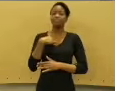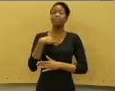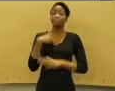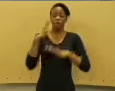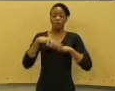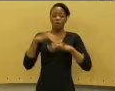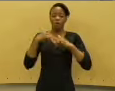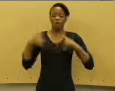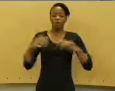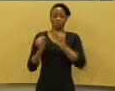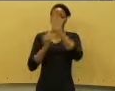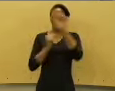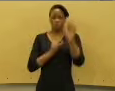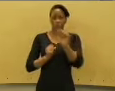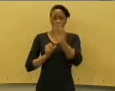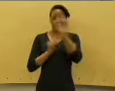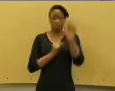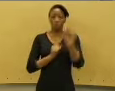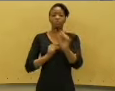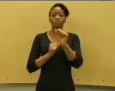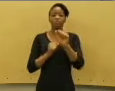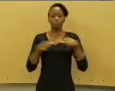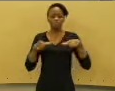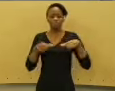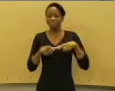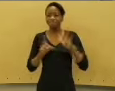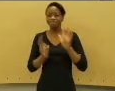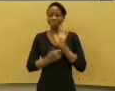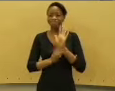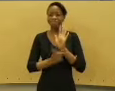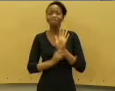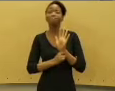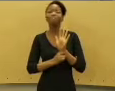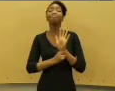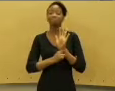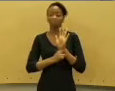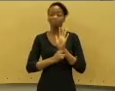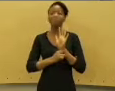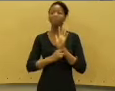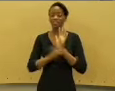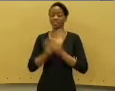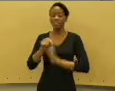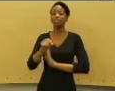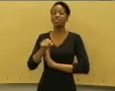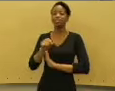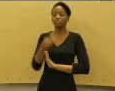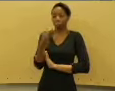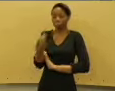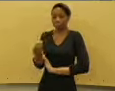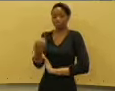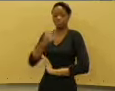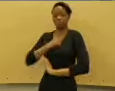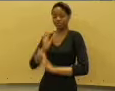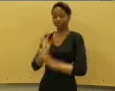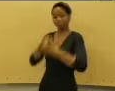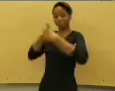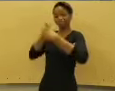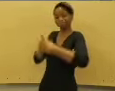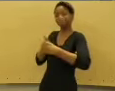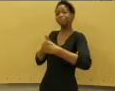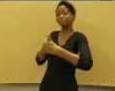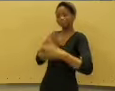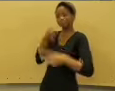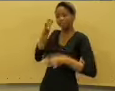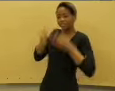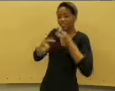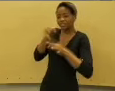about incontinence, I had to have the conversation with Amo to say, okay, so this is who I am. So